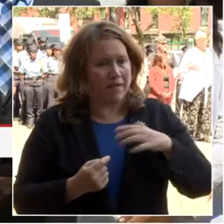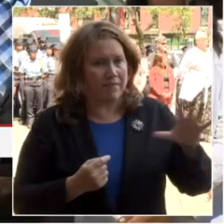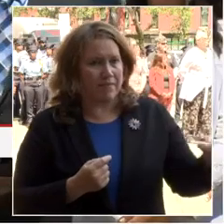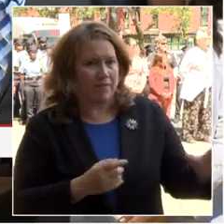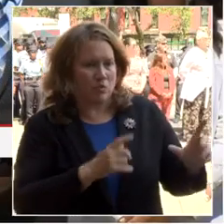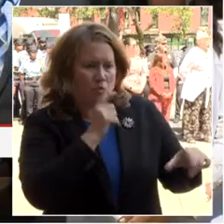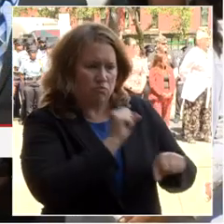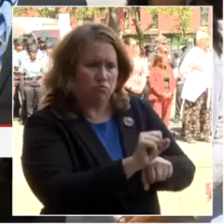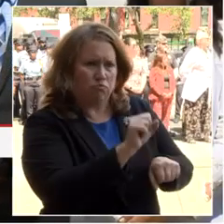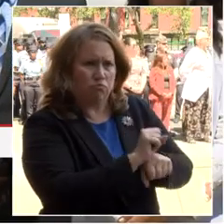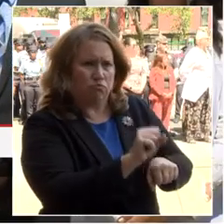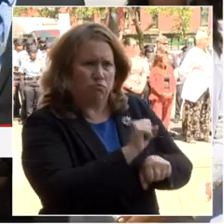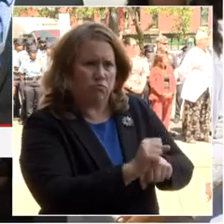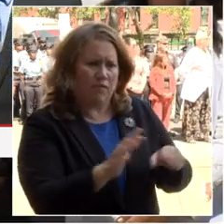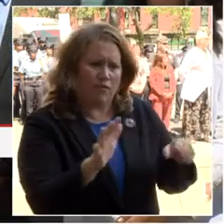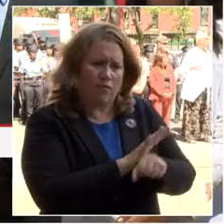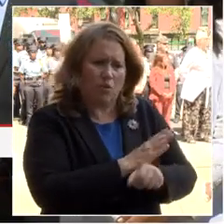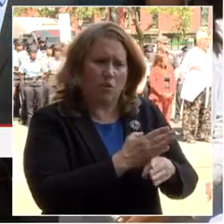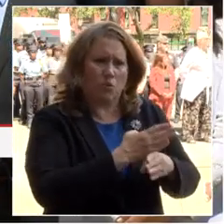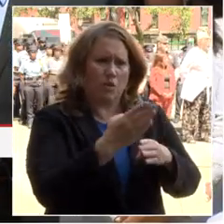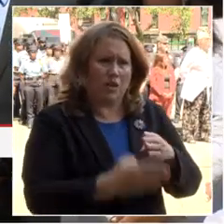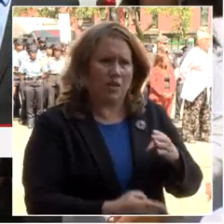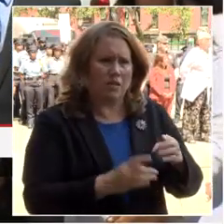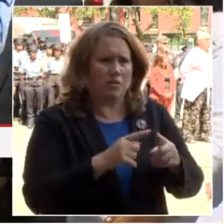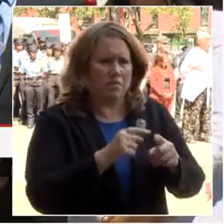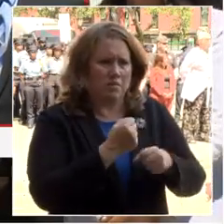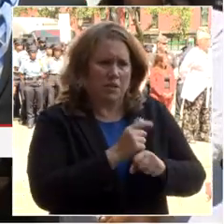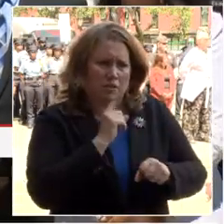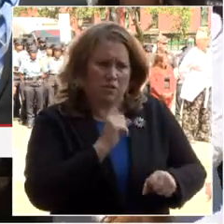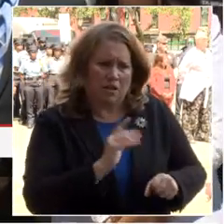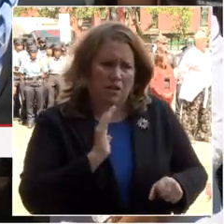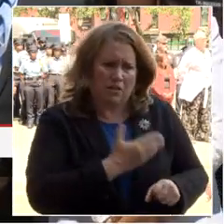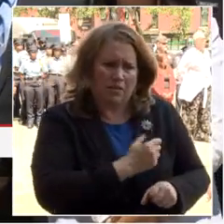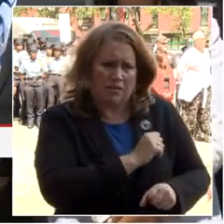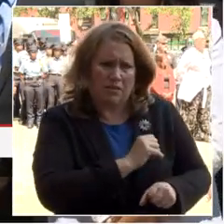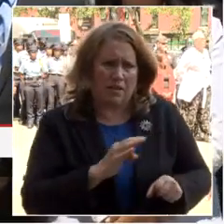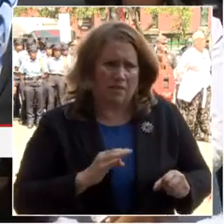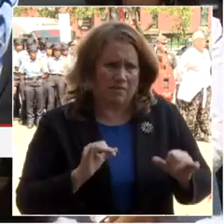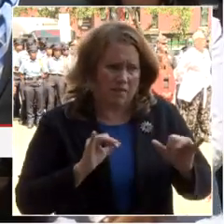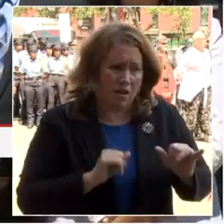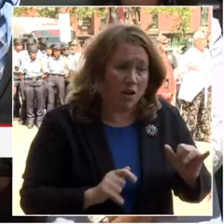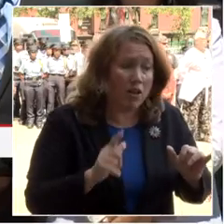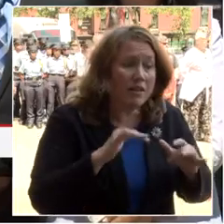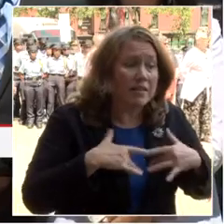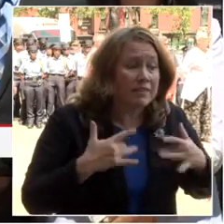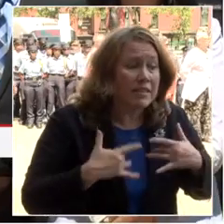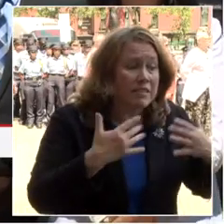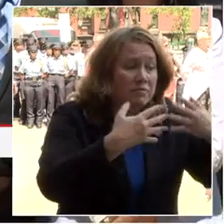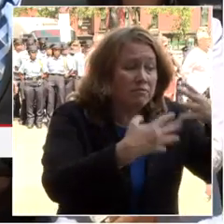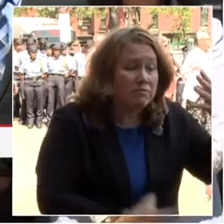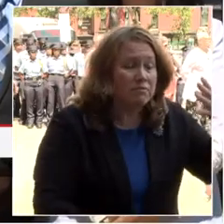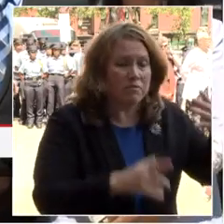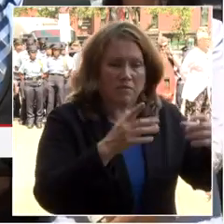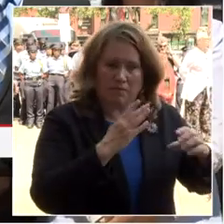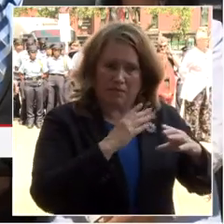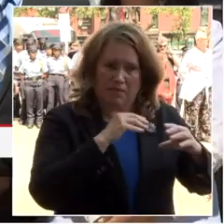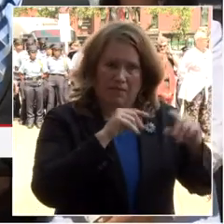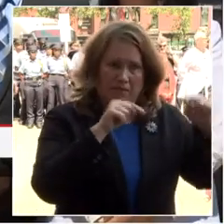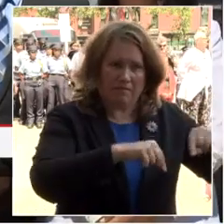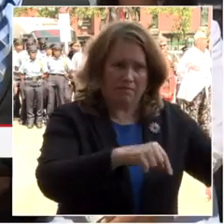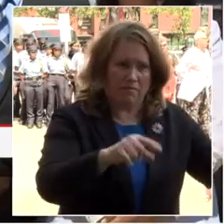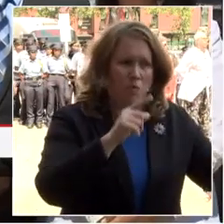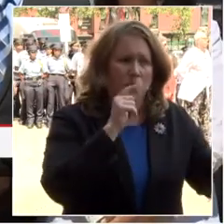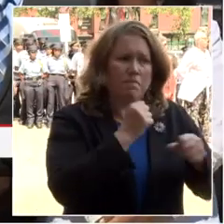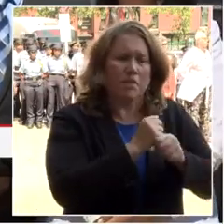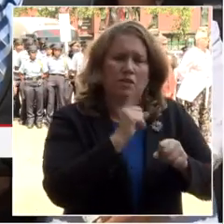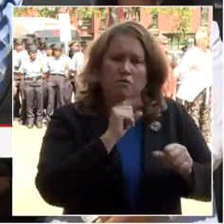has increased staffing levels to ensure events in and around the National Mall are properly secured without sacrificing the quality of